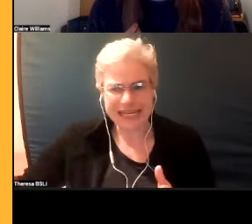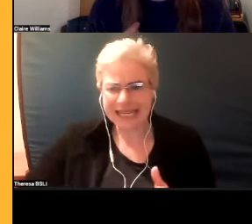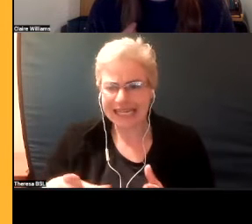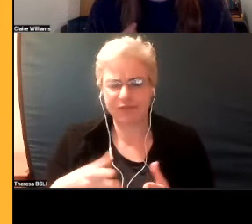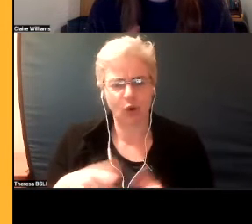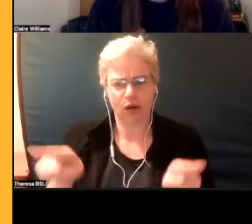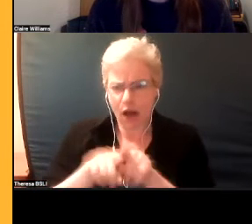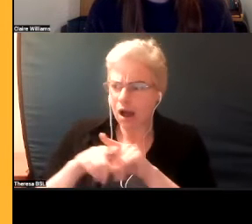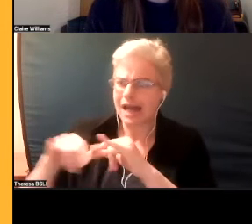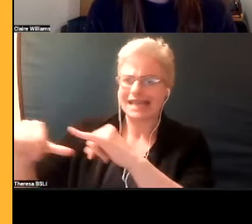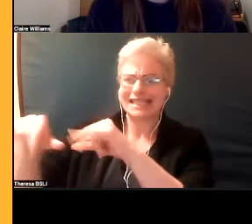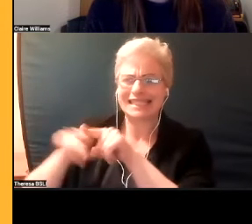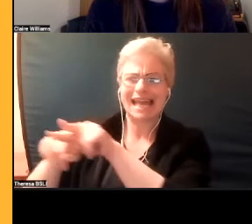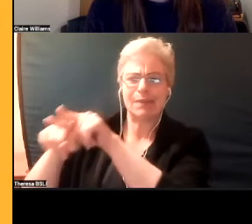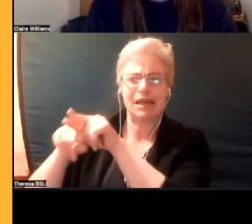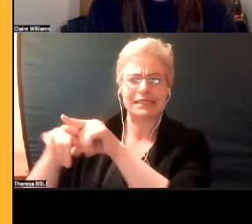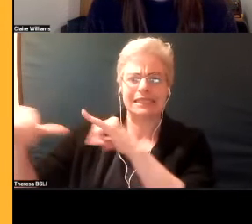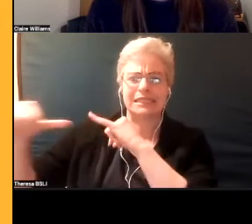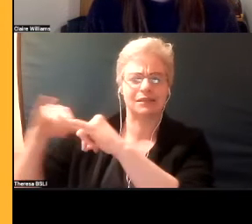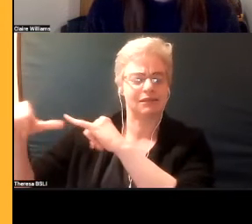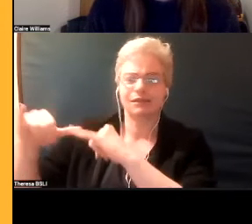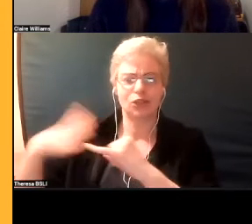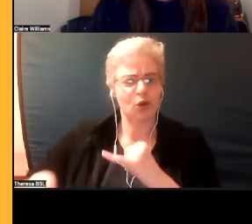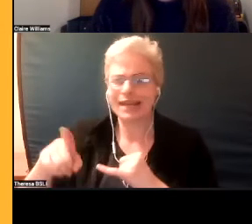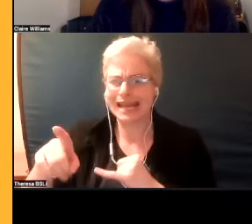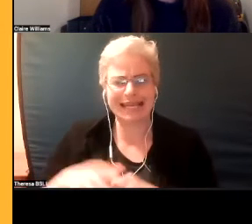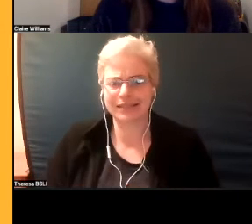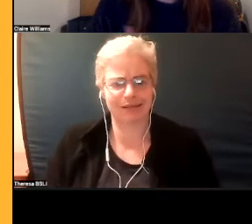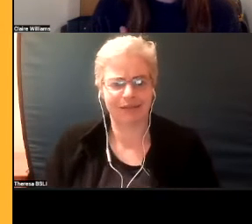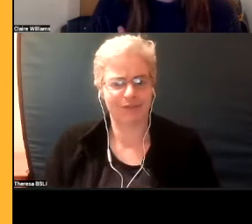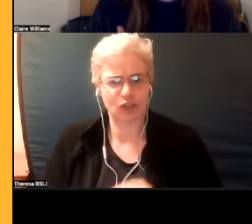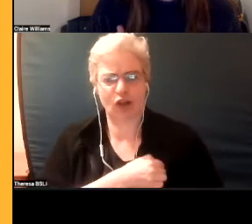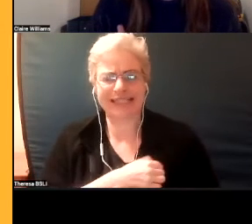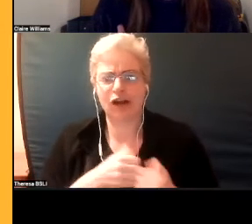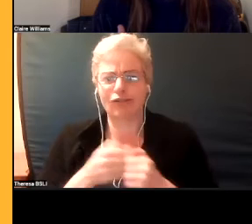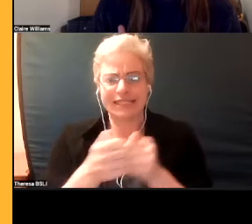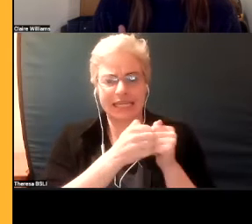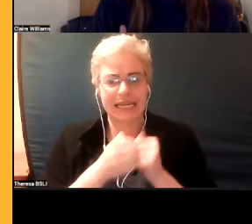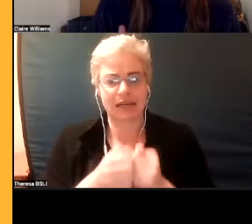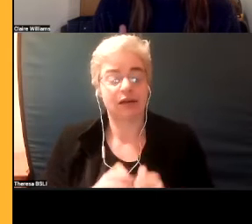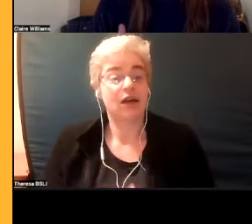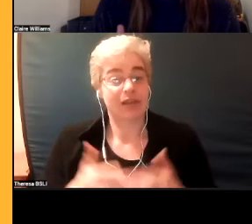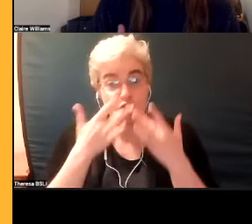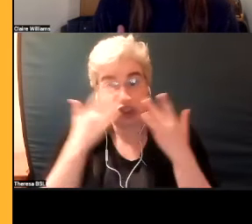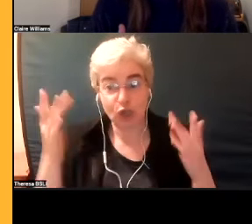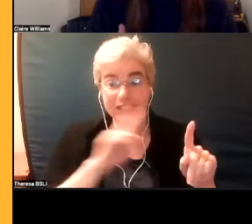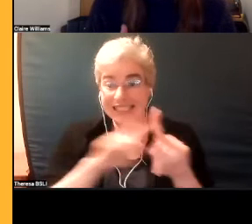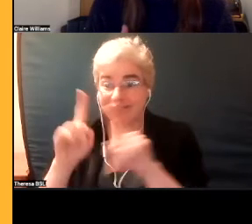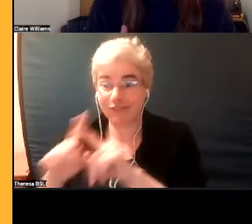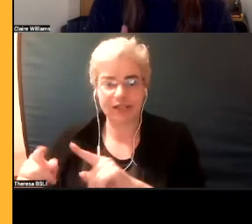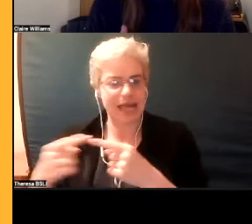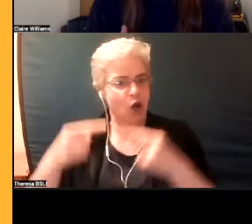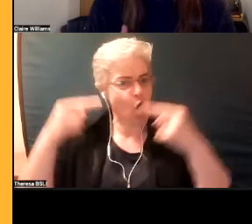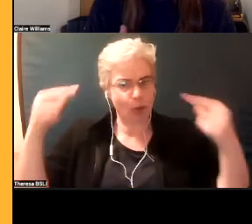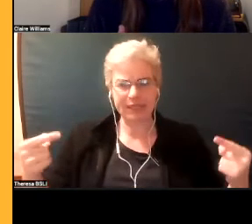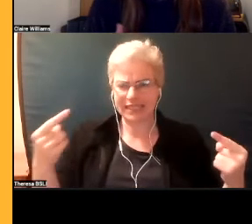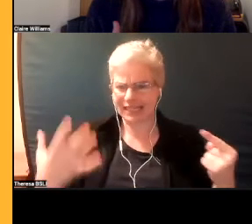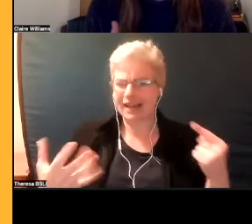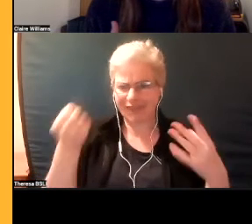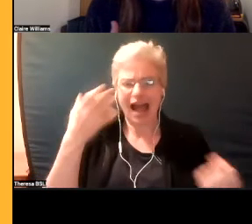sameness for a fully outworked belief in solidarity. And this speaks to the differences and polarities that are sometimes found